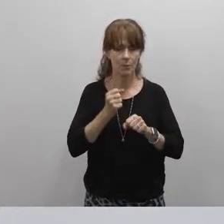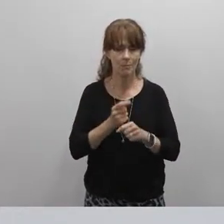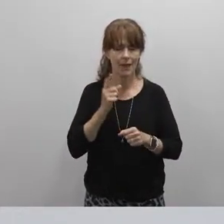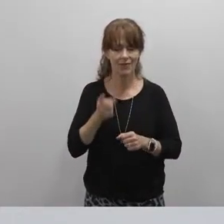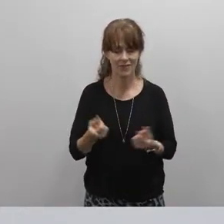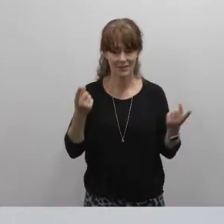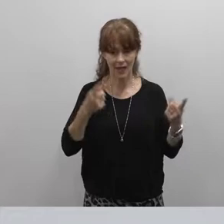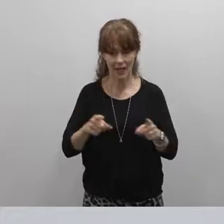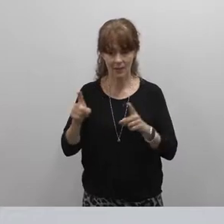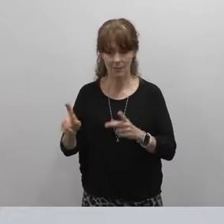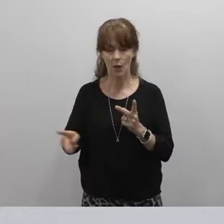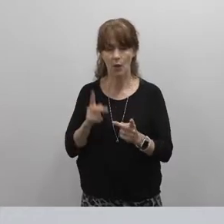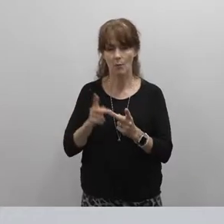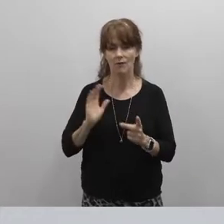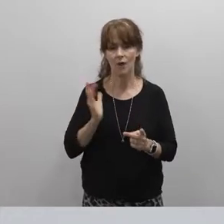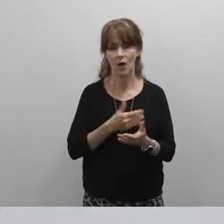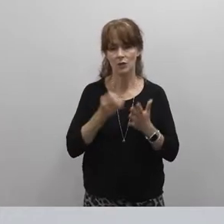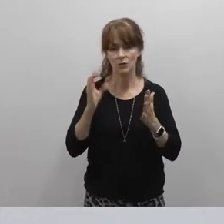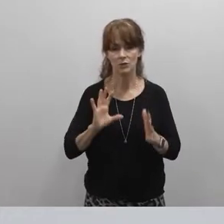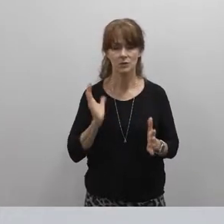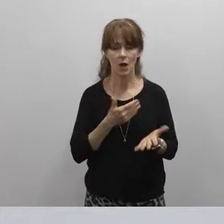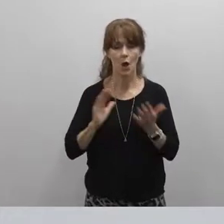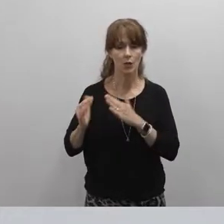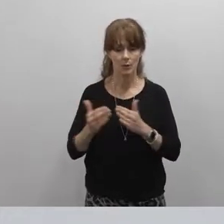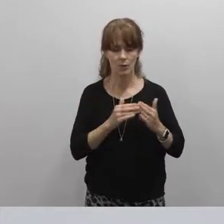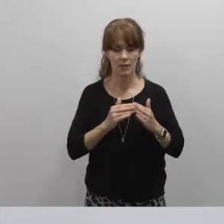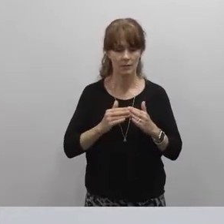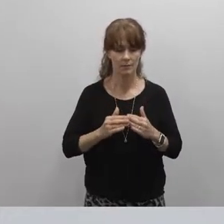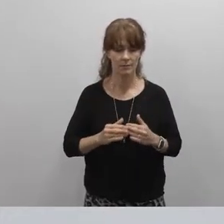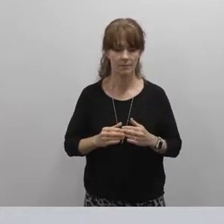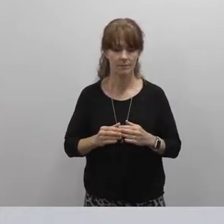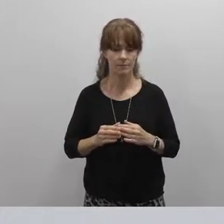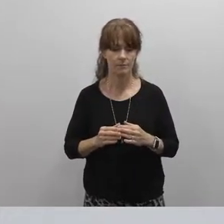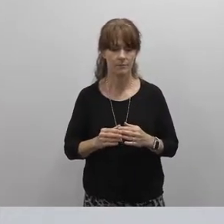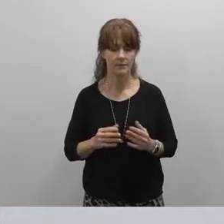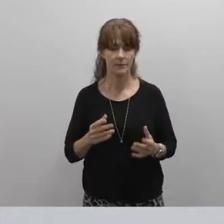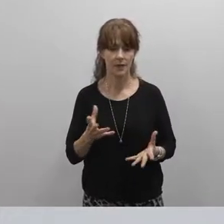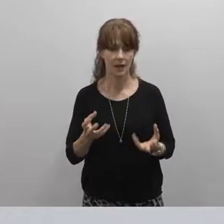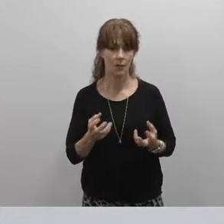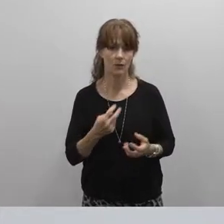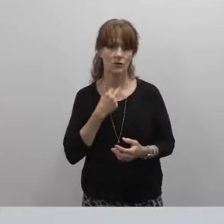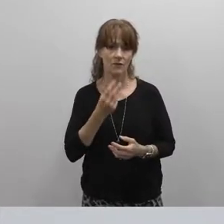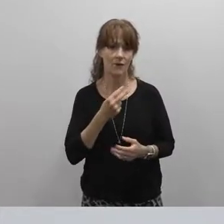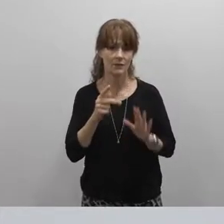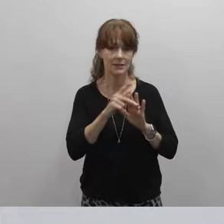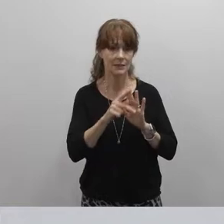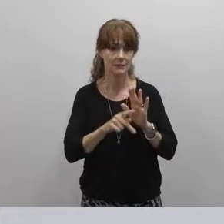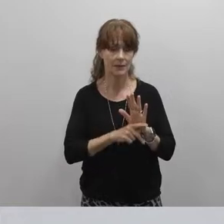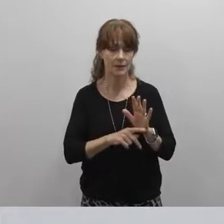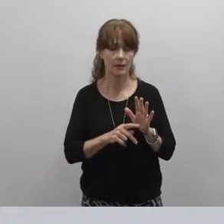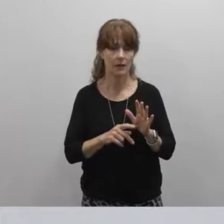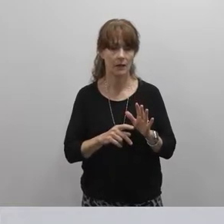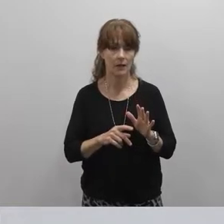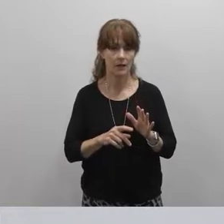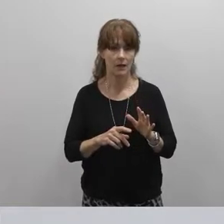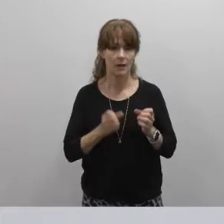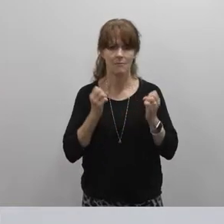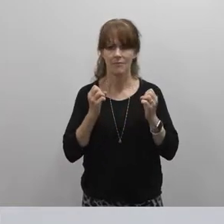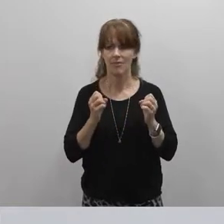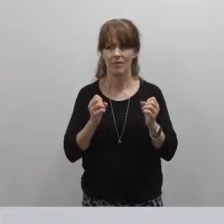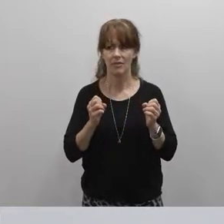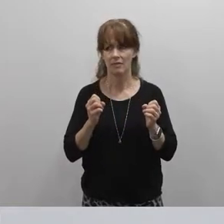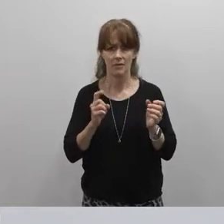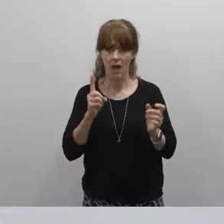in a way perfect for our students and our communities. I would like to voice that this policy is something hundreds, if not thousands, of